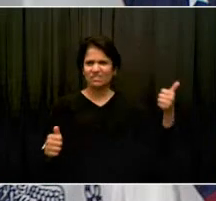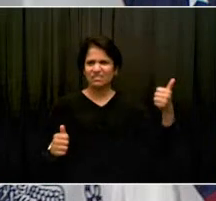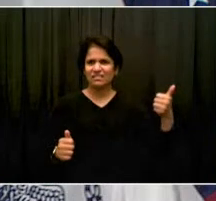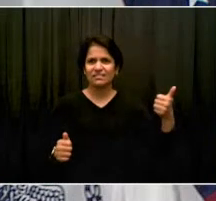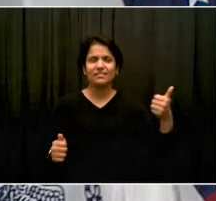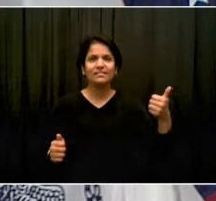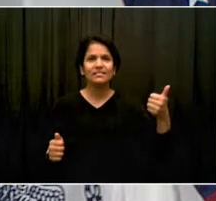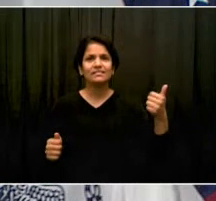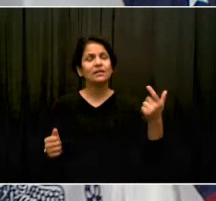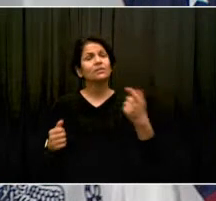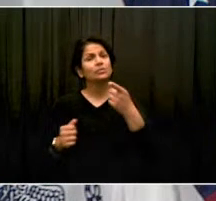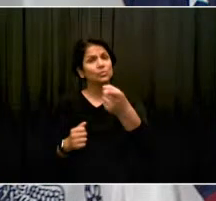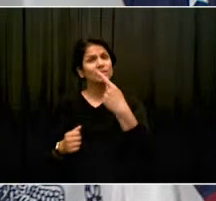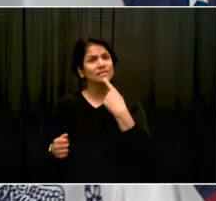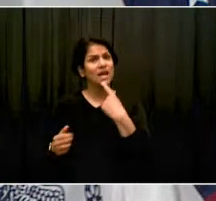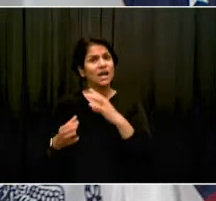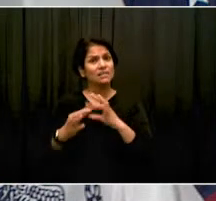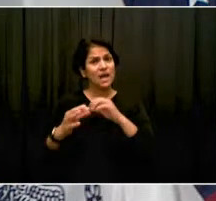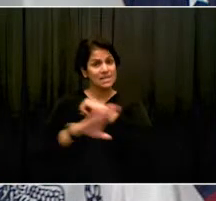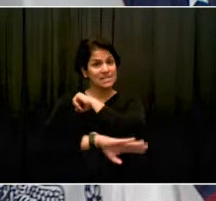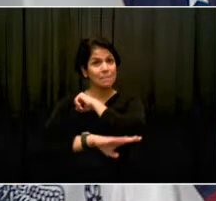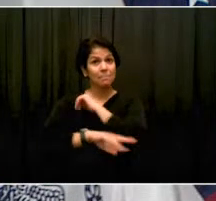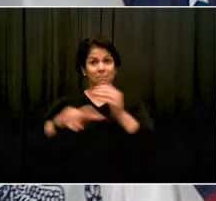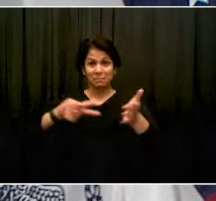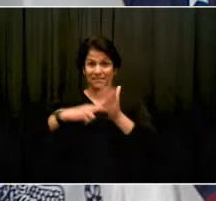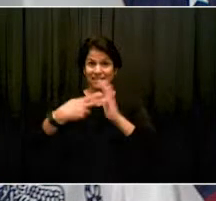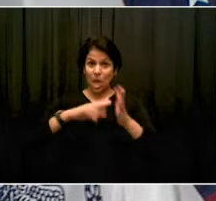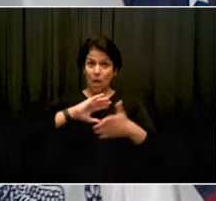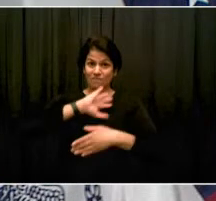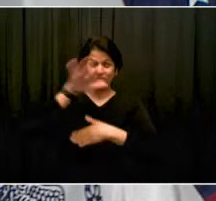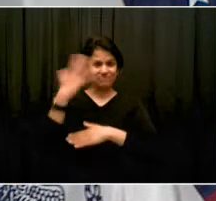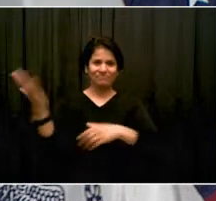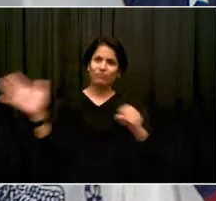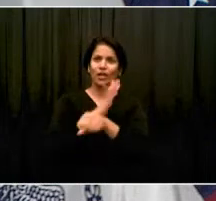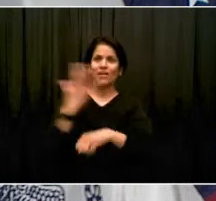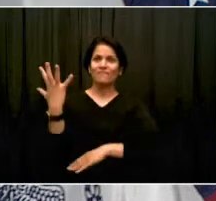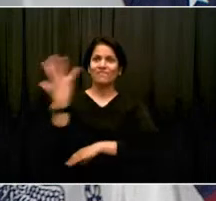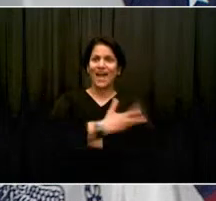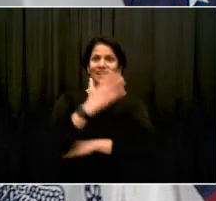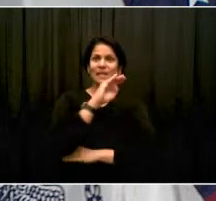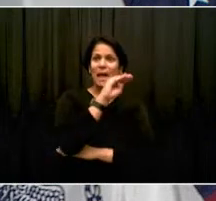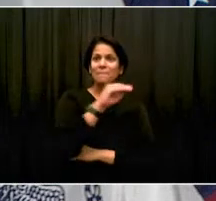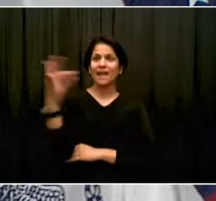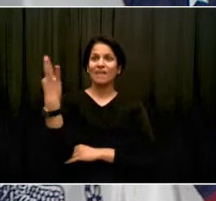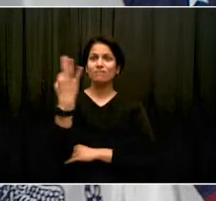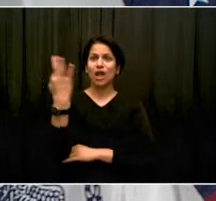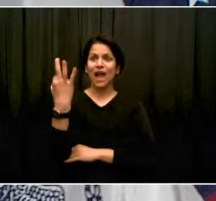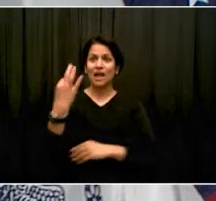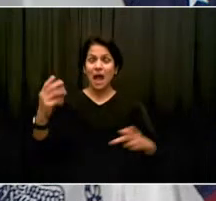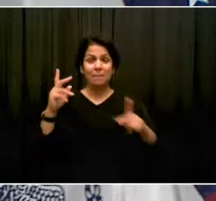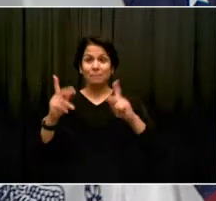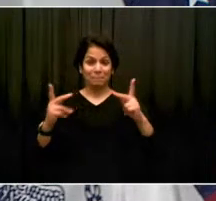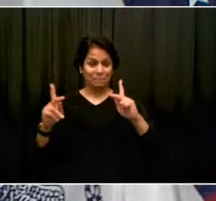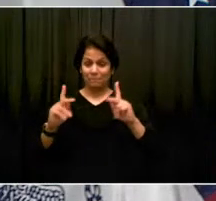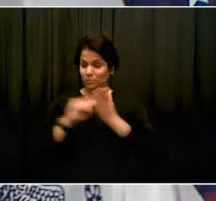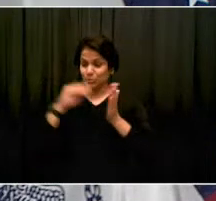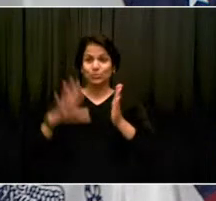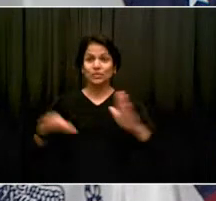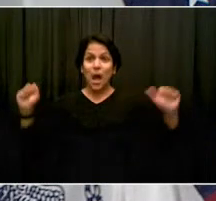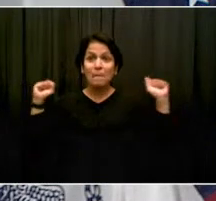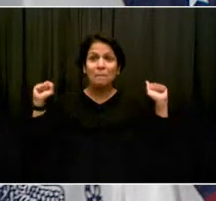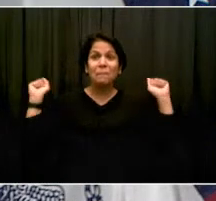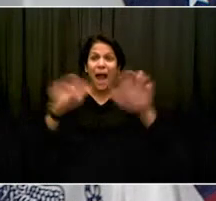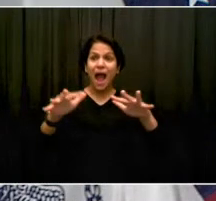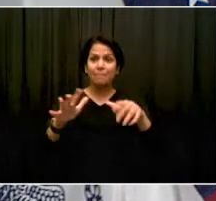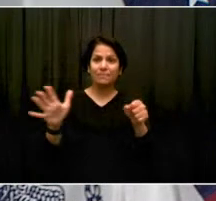September, but how can you assure that there will be enough teachers to accomplish that? And if teachers are vaccinated, why aren't you mandating that they